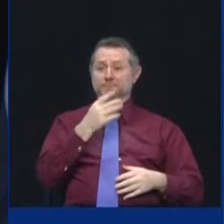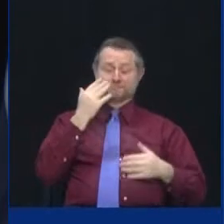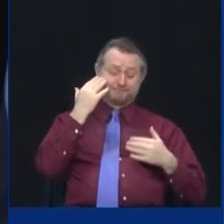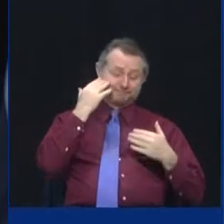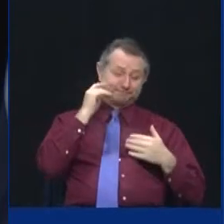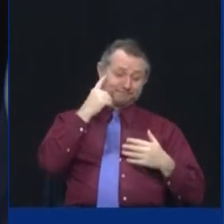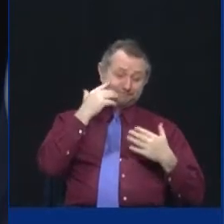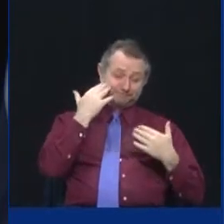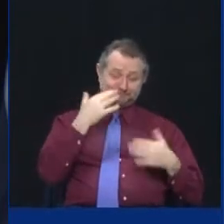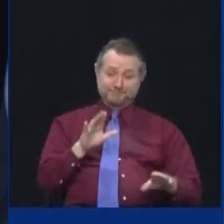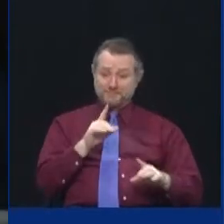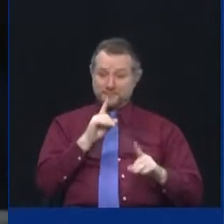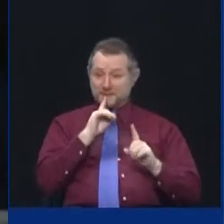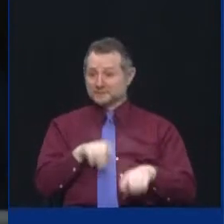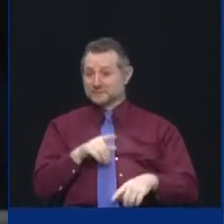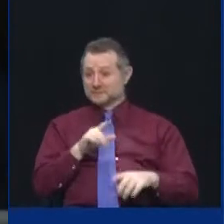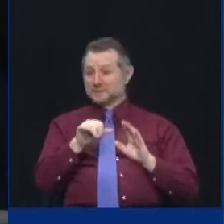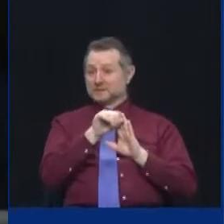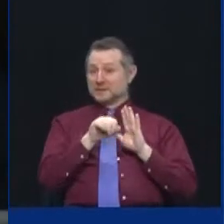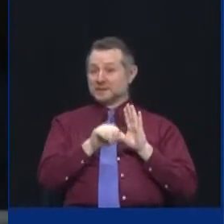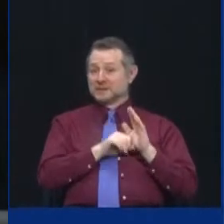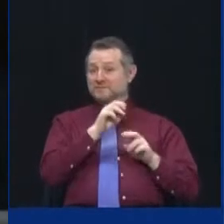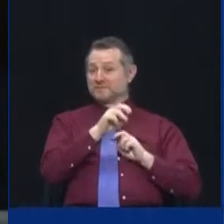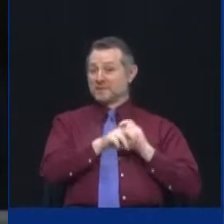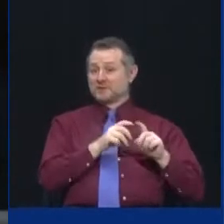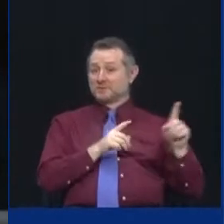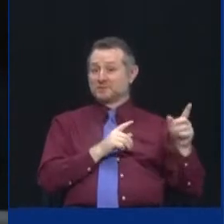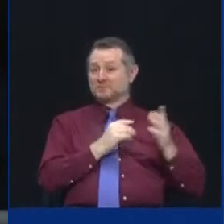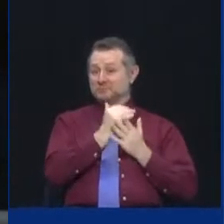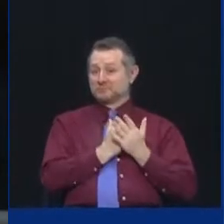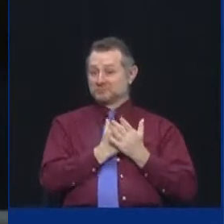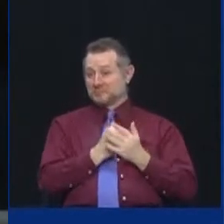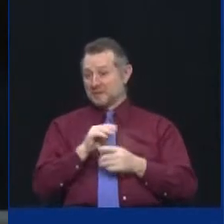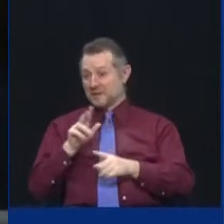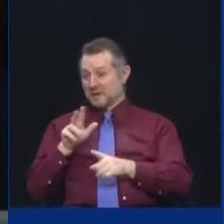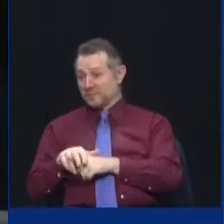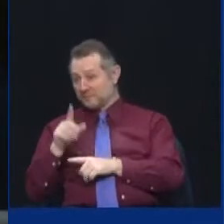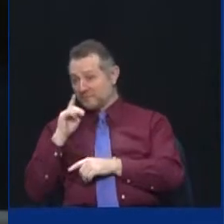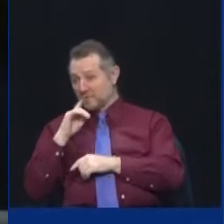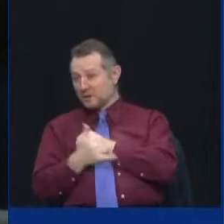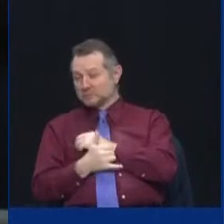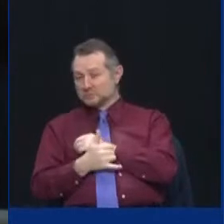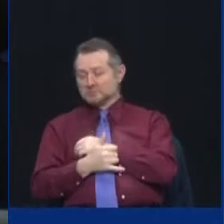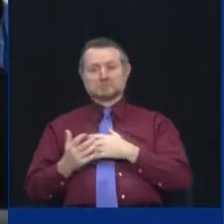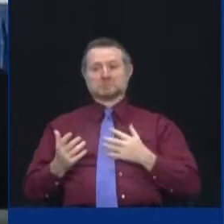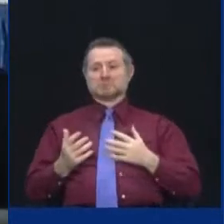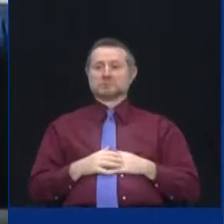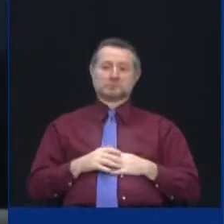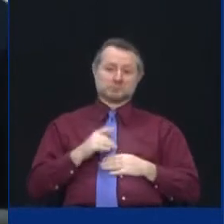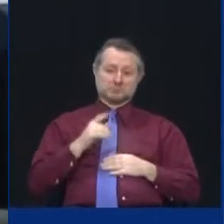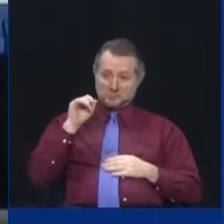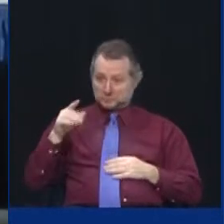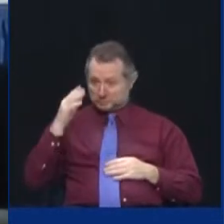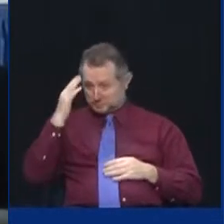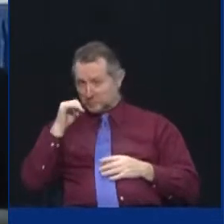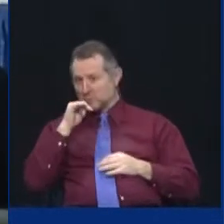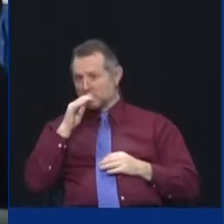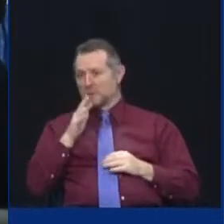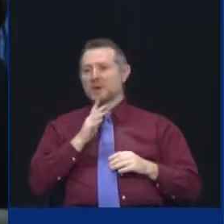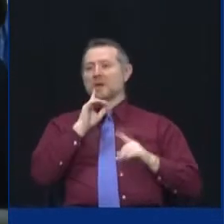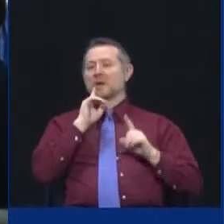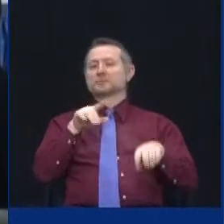applicable. I would have to check that. Do you know if the state fair guidance is the county fair guidance? No, we'll get back to you, though, with that. Governor, how do you